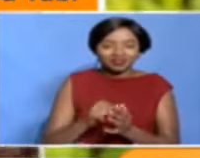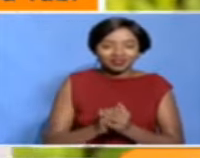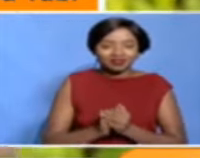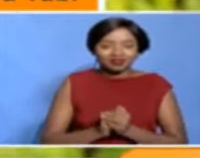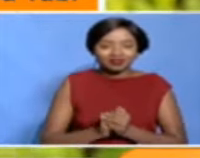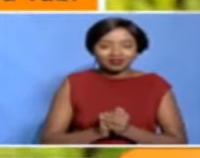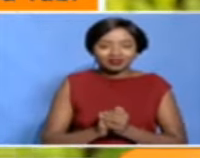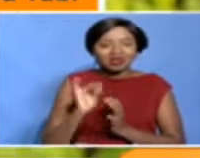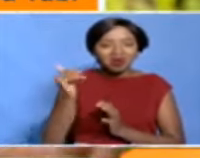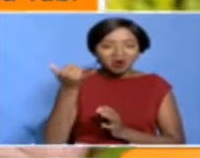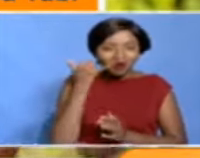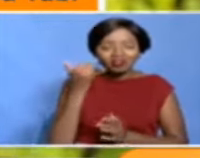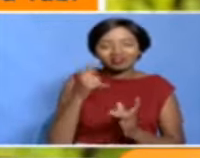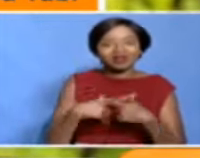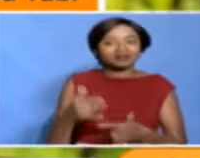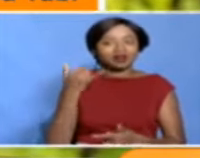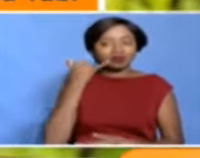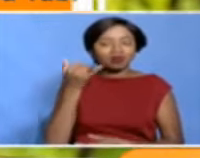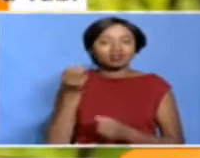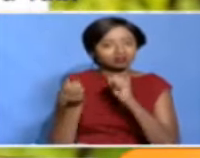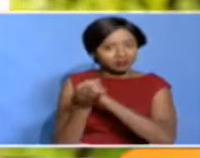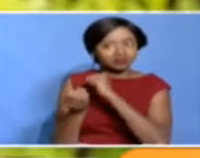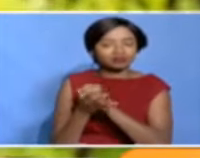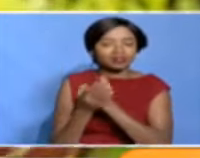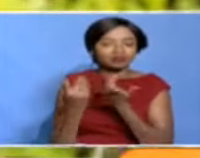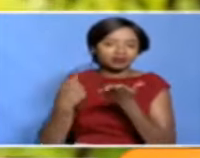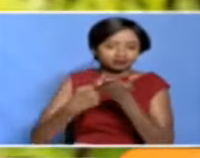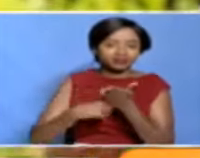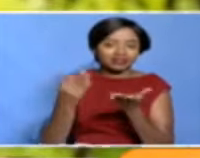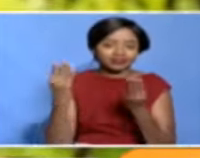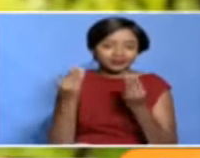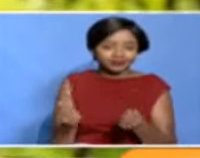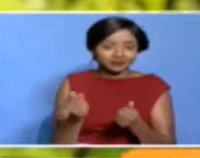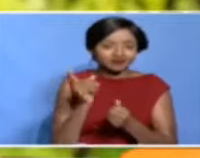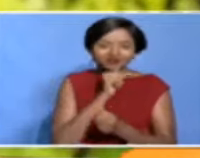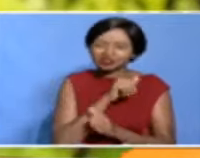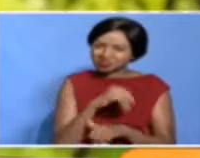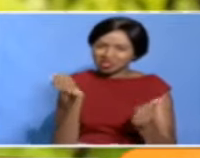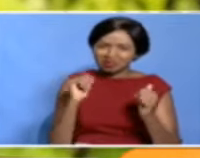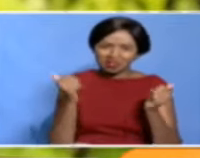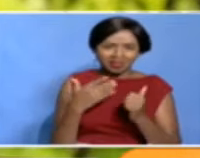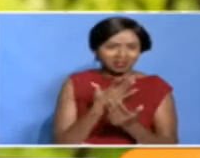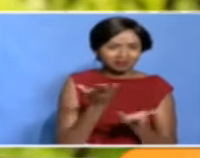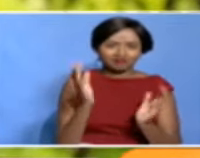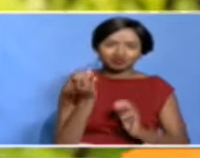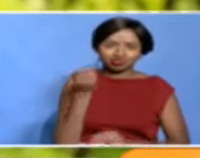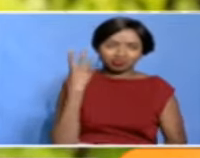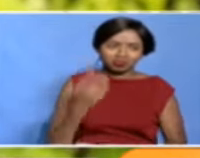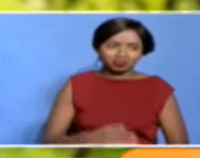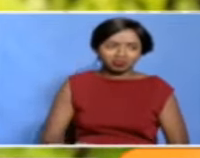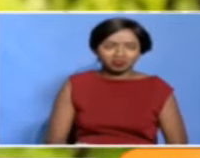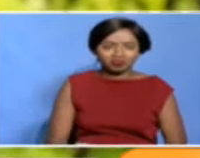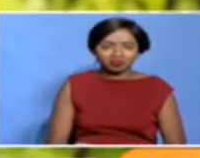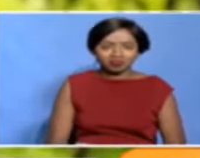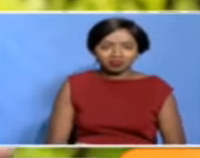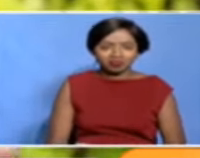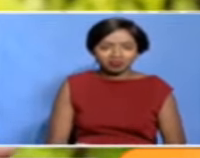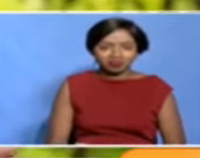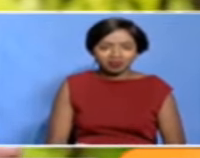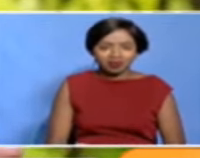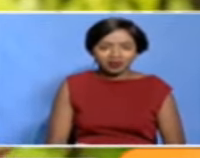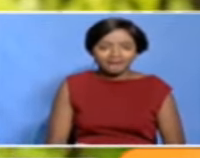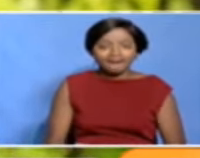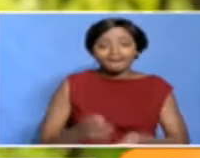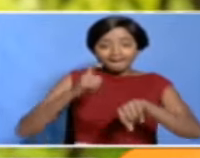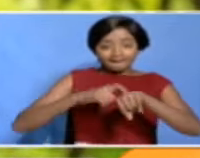He called me, and then I have to call him back, and we are safe with him. And they know it very well. So when I